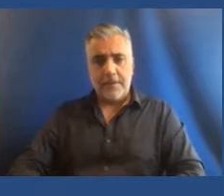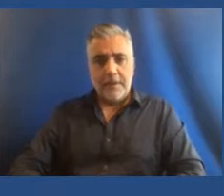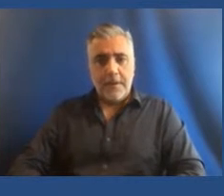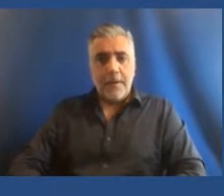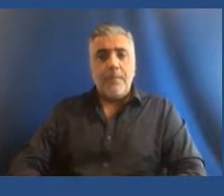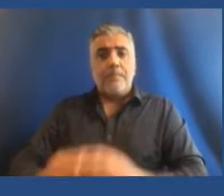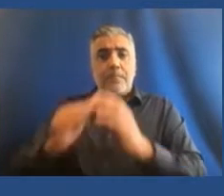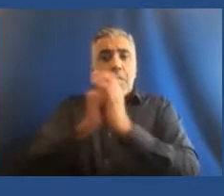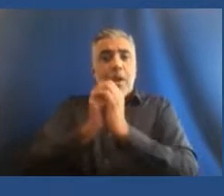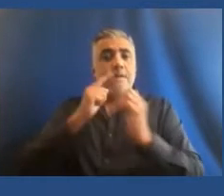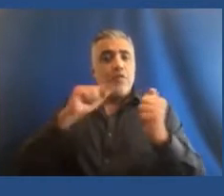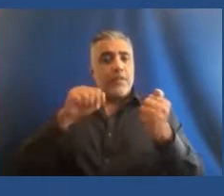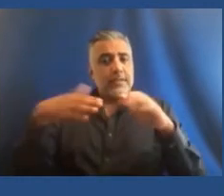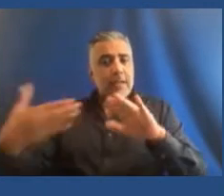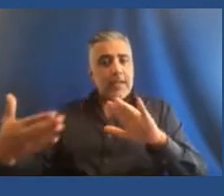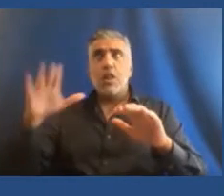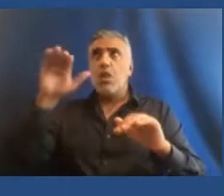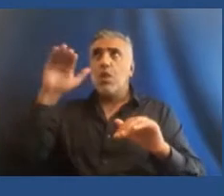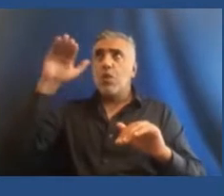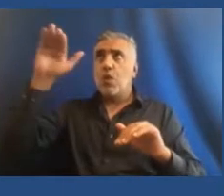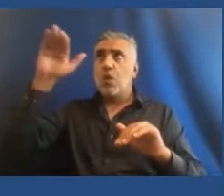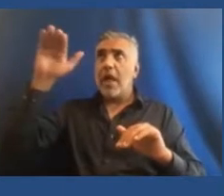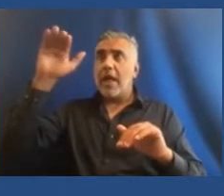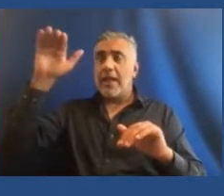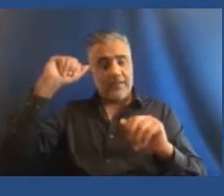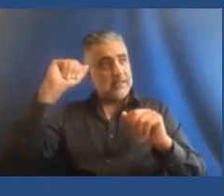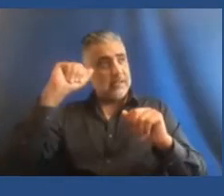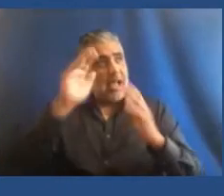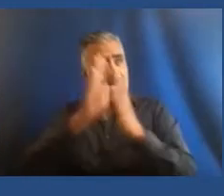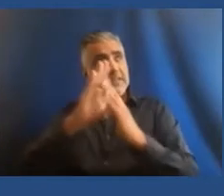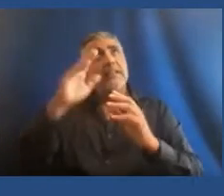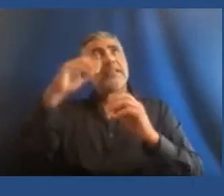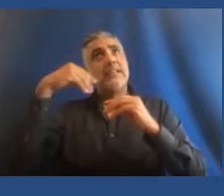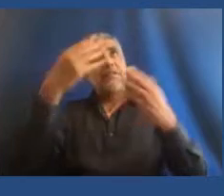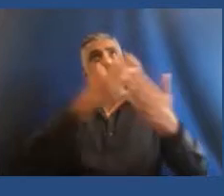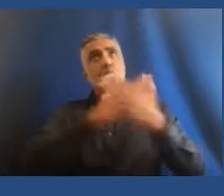Gloria Patri et Filio et Spiritui Sancto.